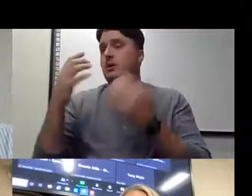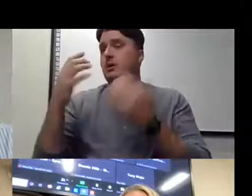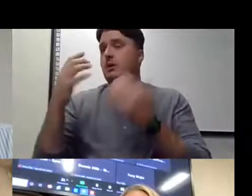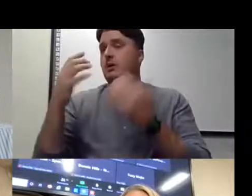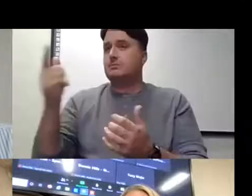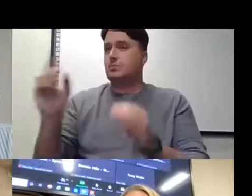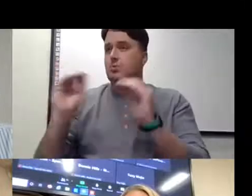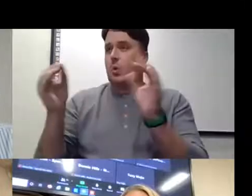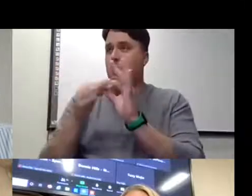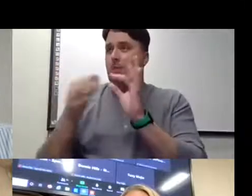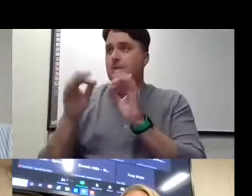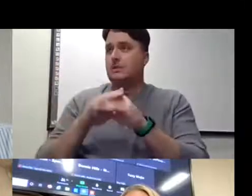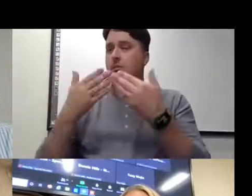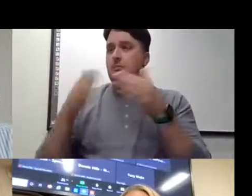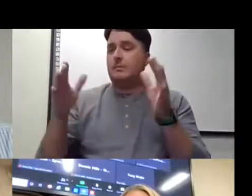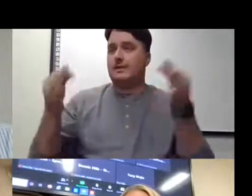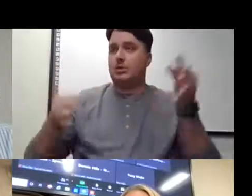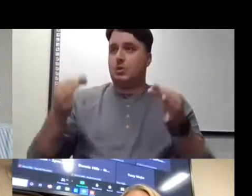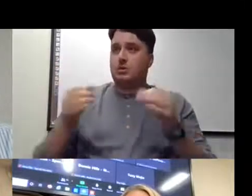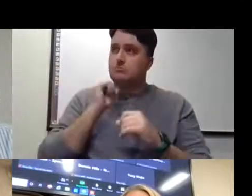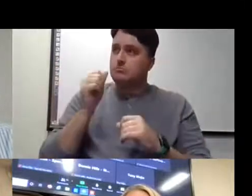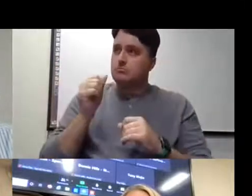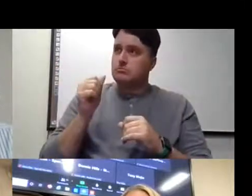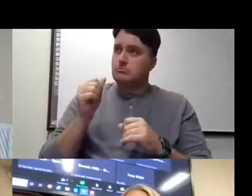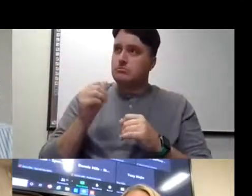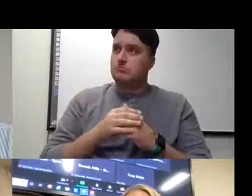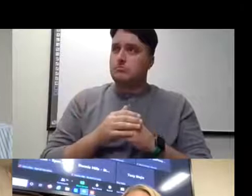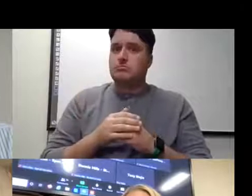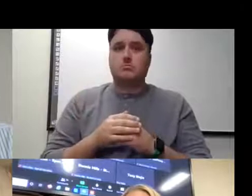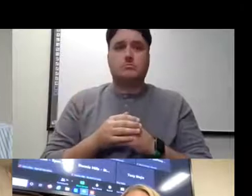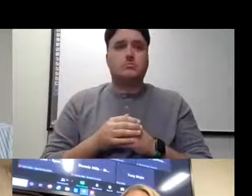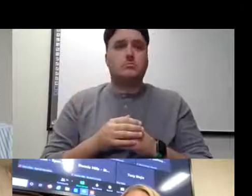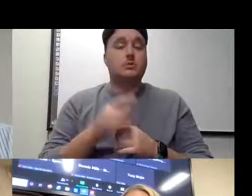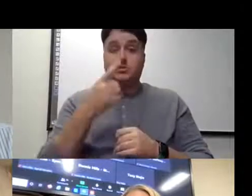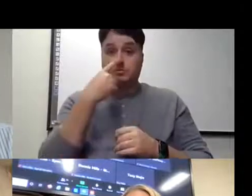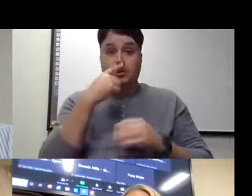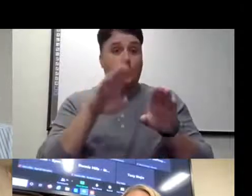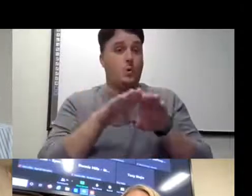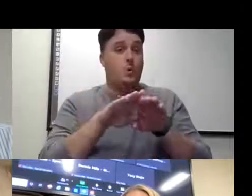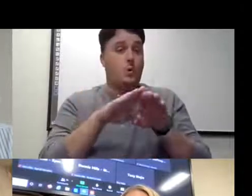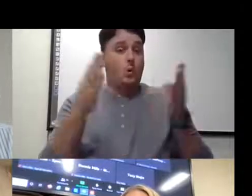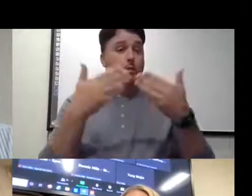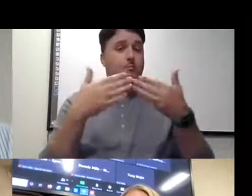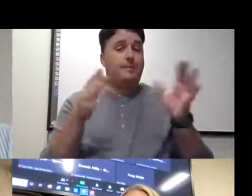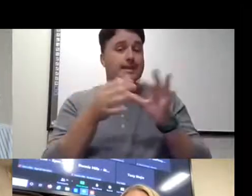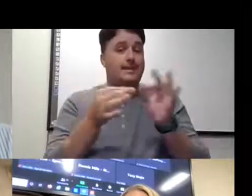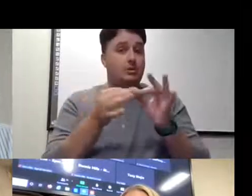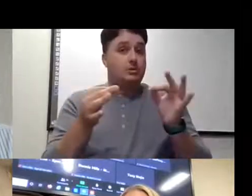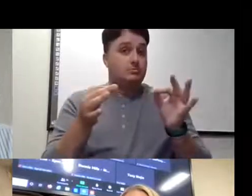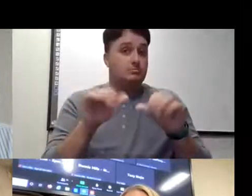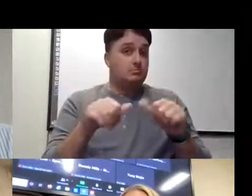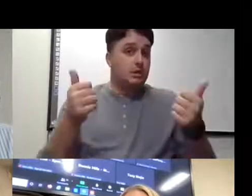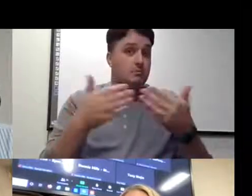no comments on the public hearing. No, so Peter, would you mind opening up public hearing for public comments,